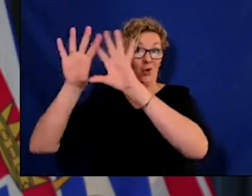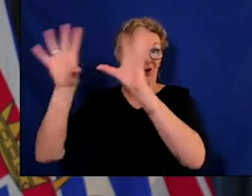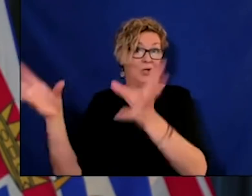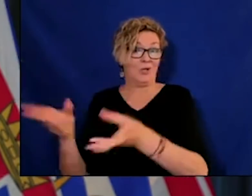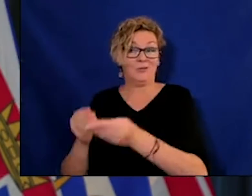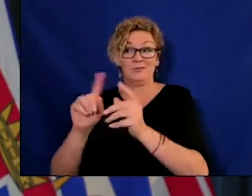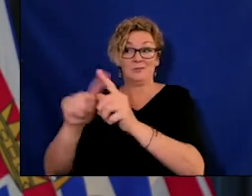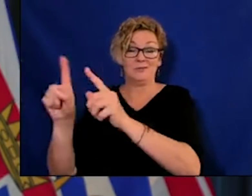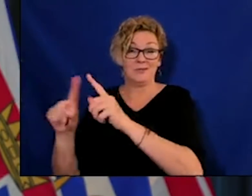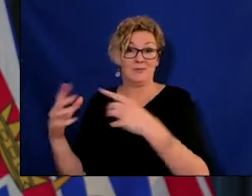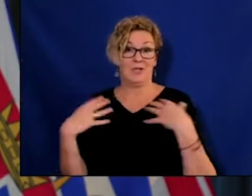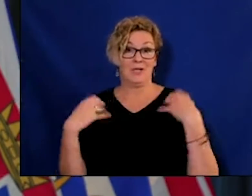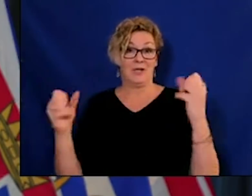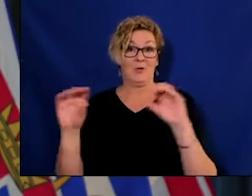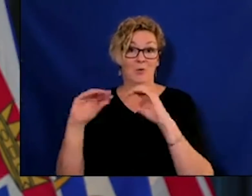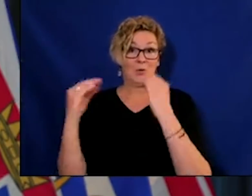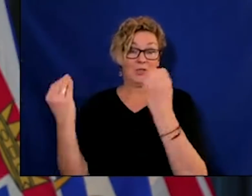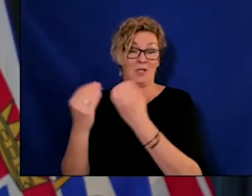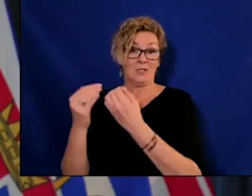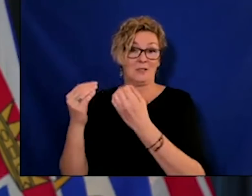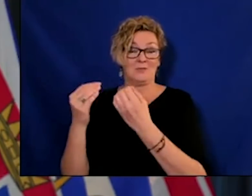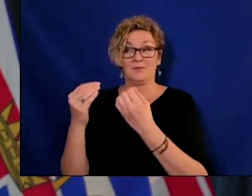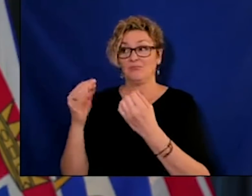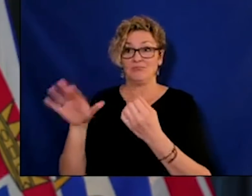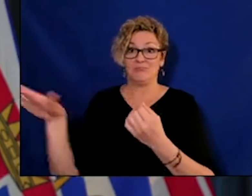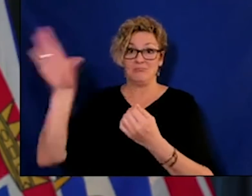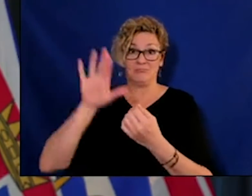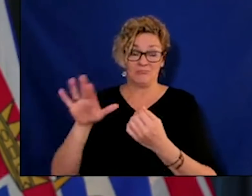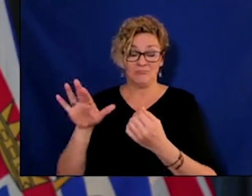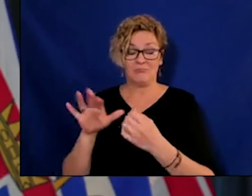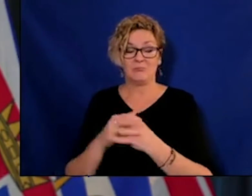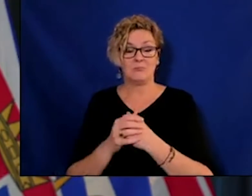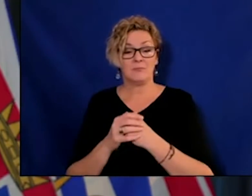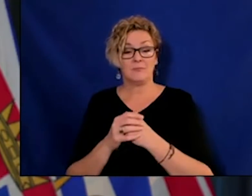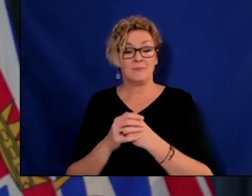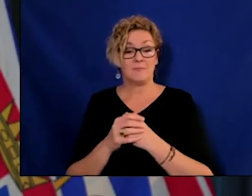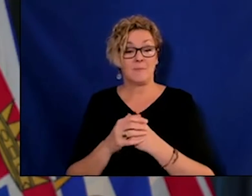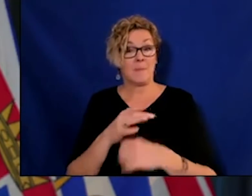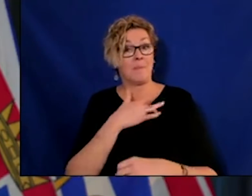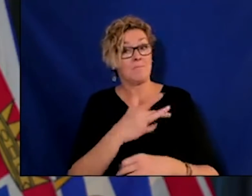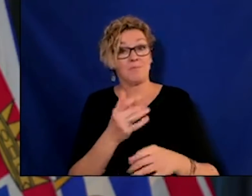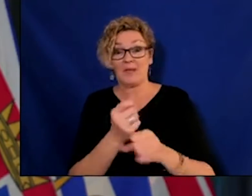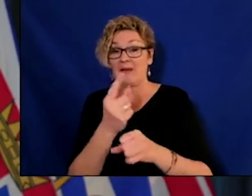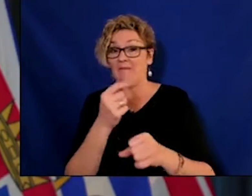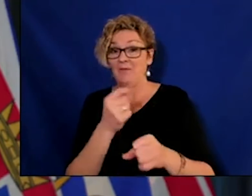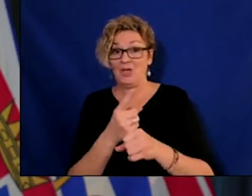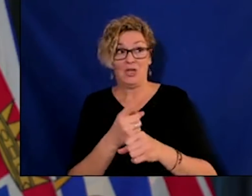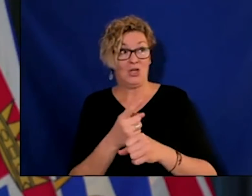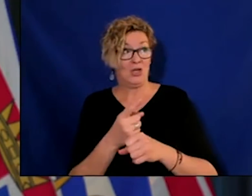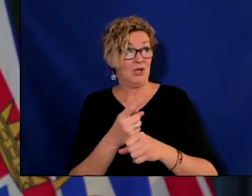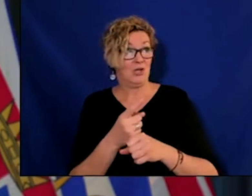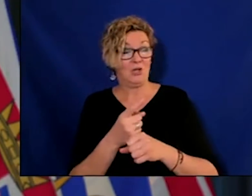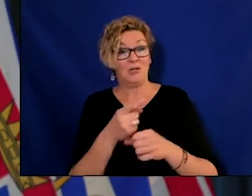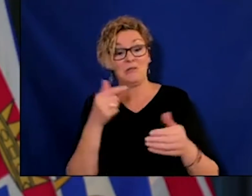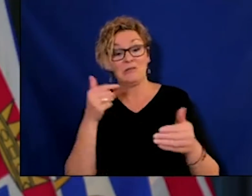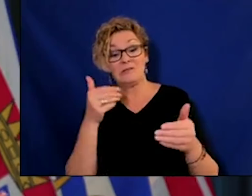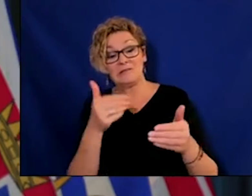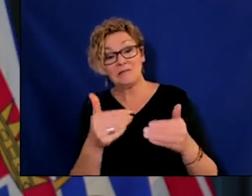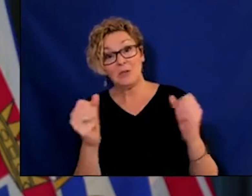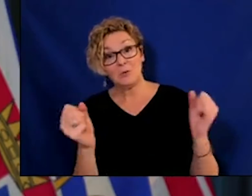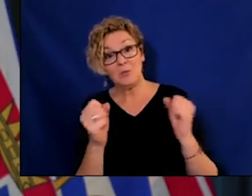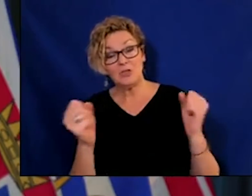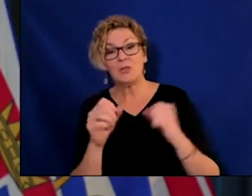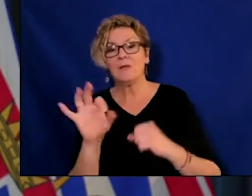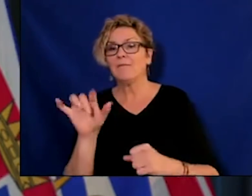well. So there are many different things we look at, and generally this time of year we start to see influenza increasing. We'd see maybe